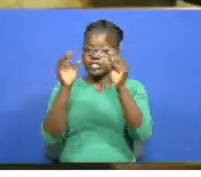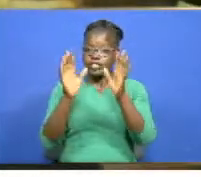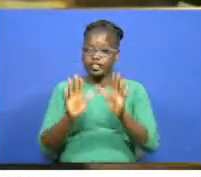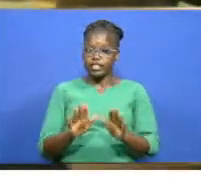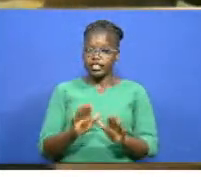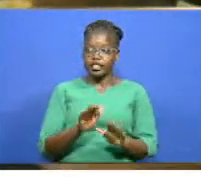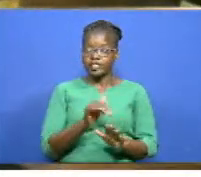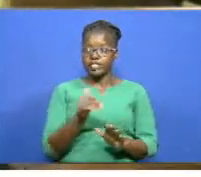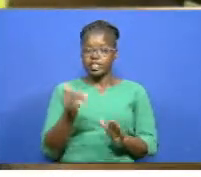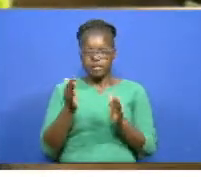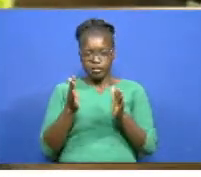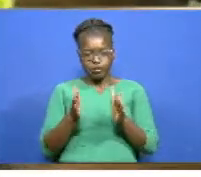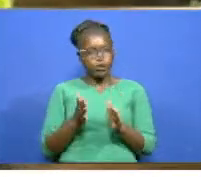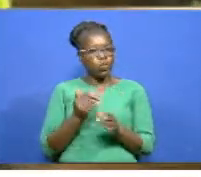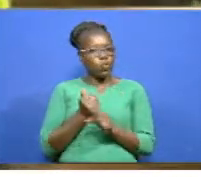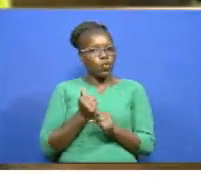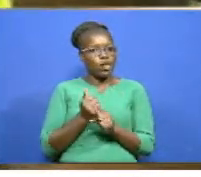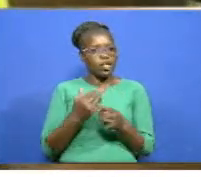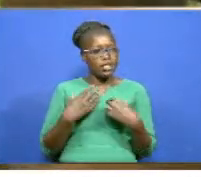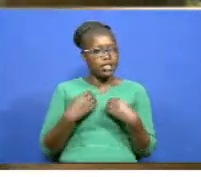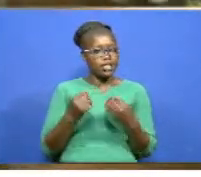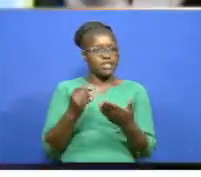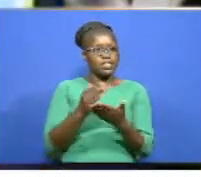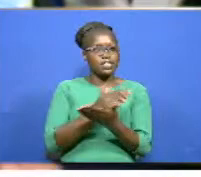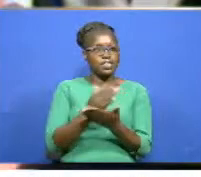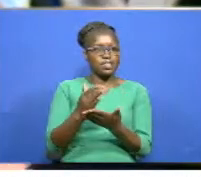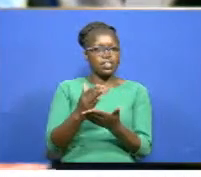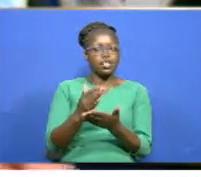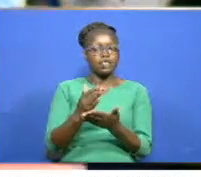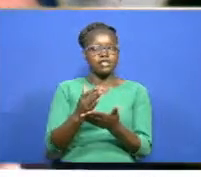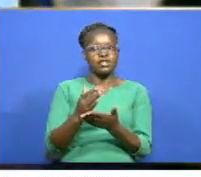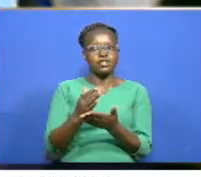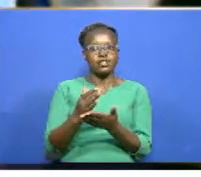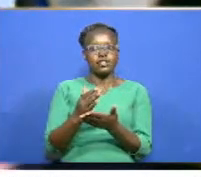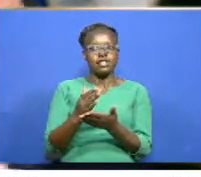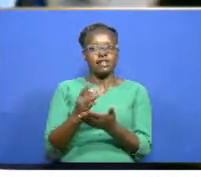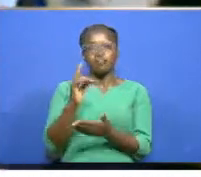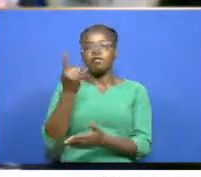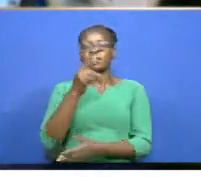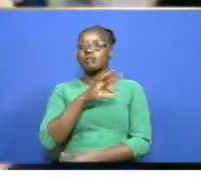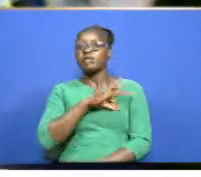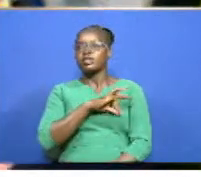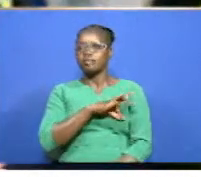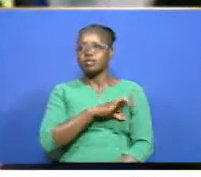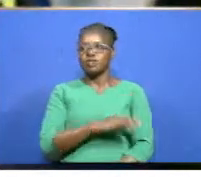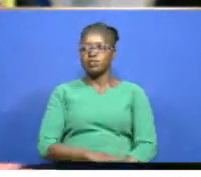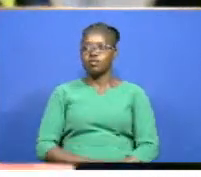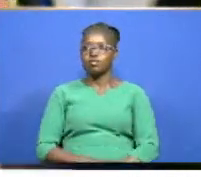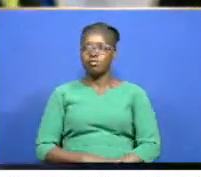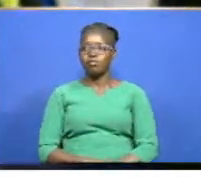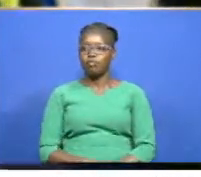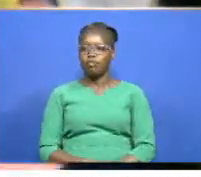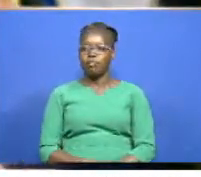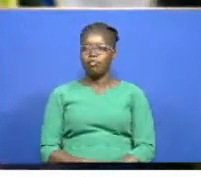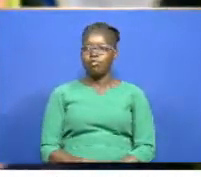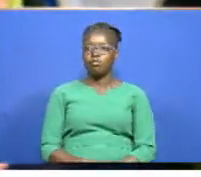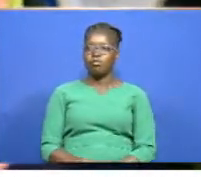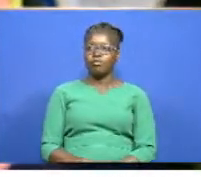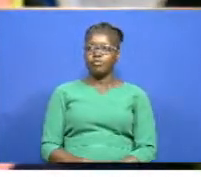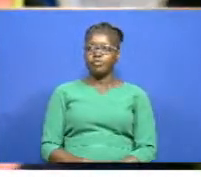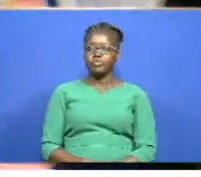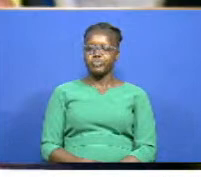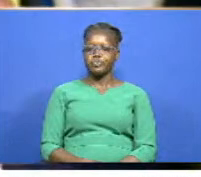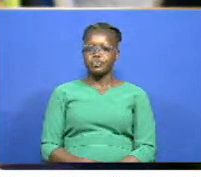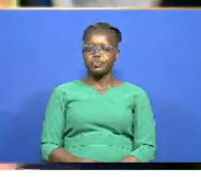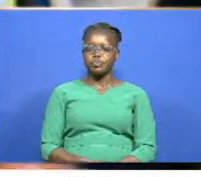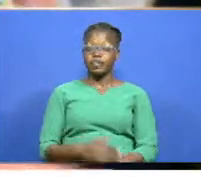anyone working in the health sector will be the first to benefit. The war